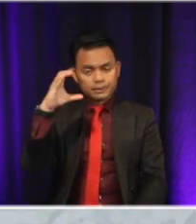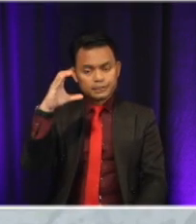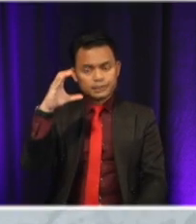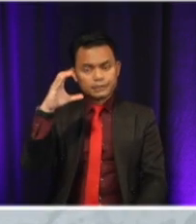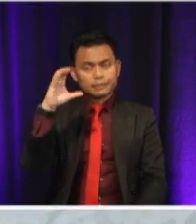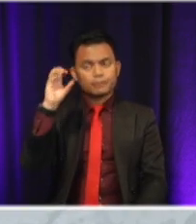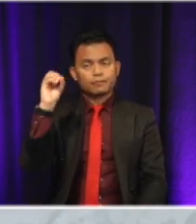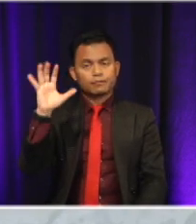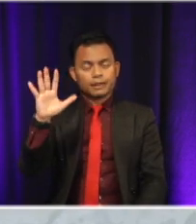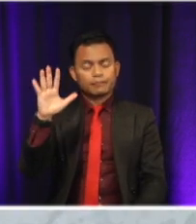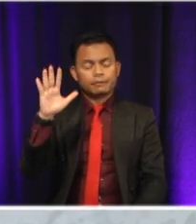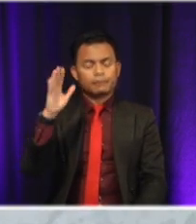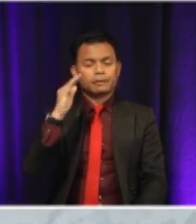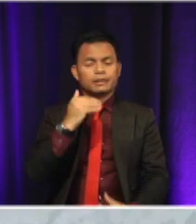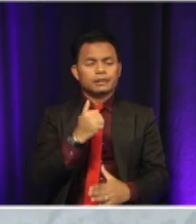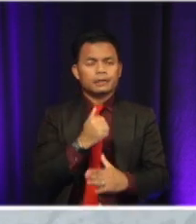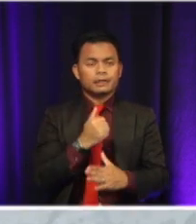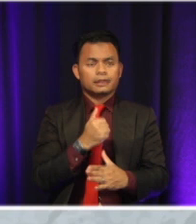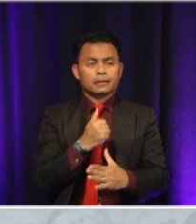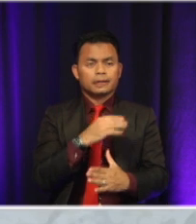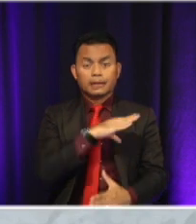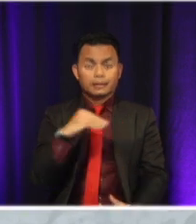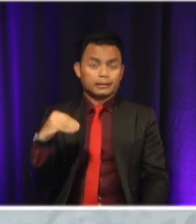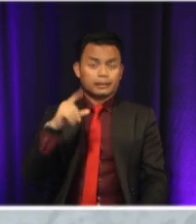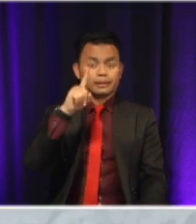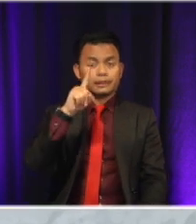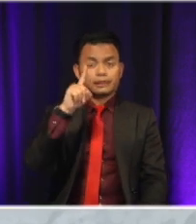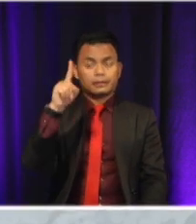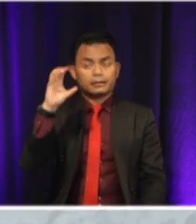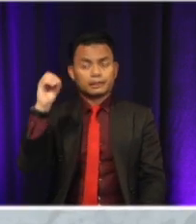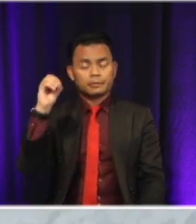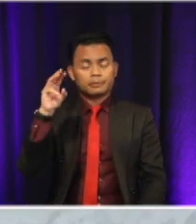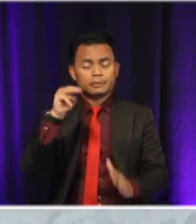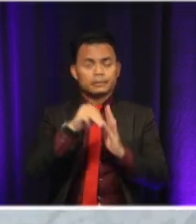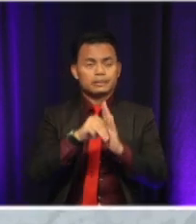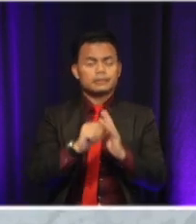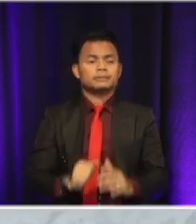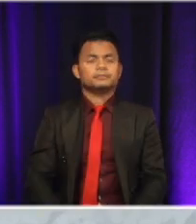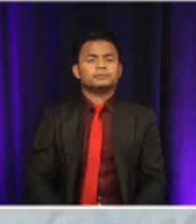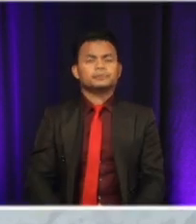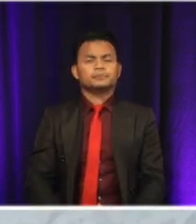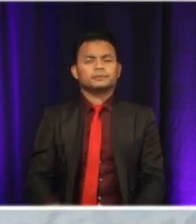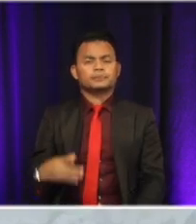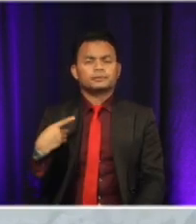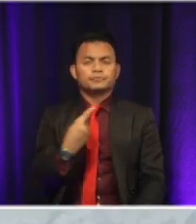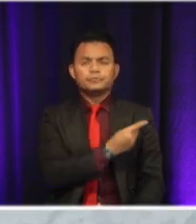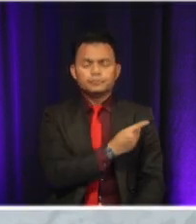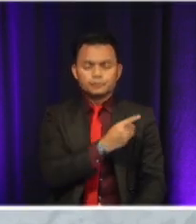110 minutes. And we know for a fact the entire paper from start to end is 2.5